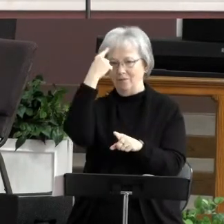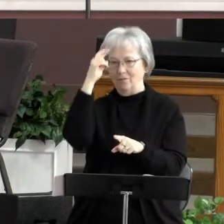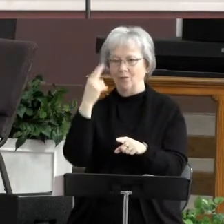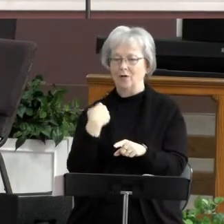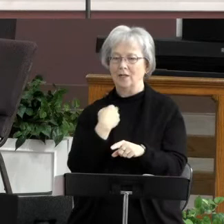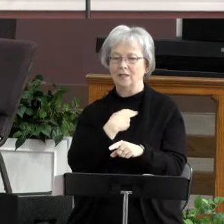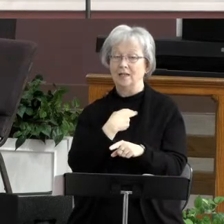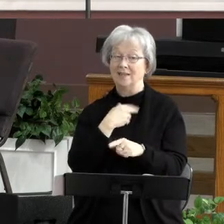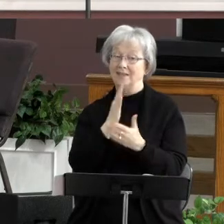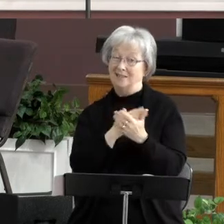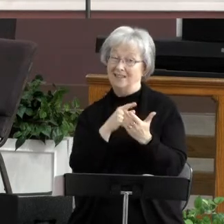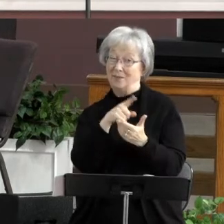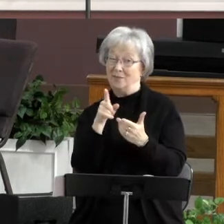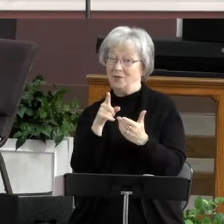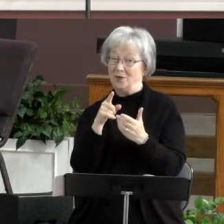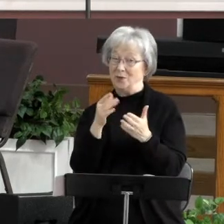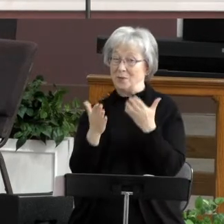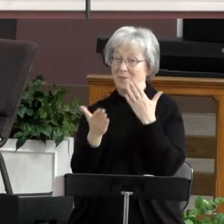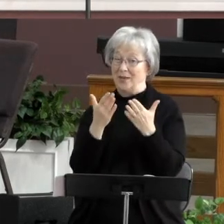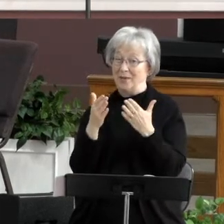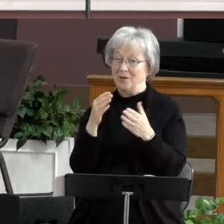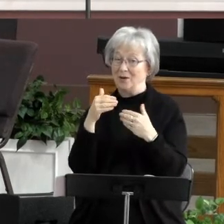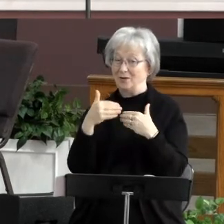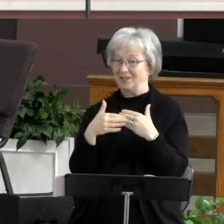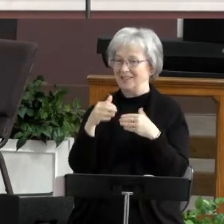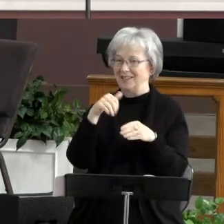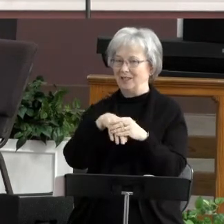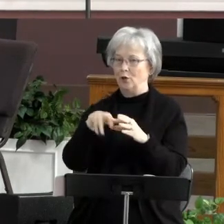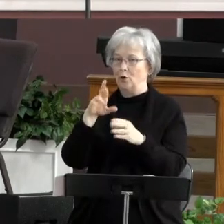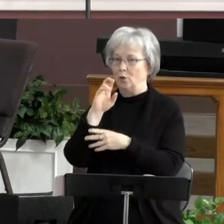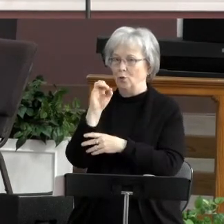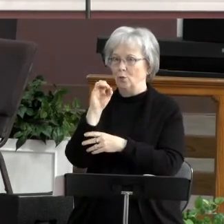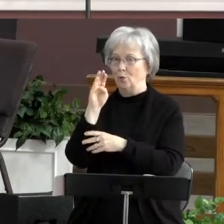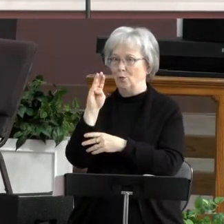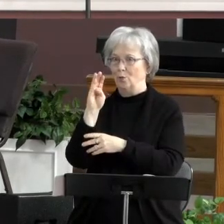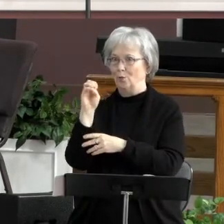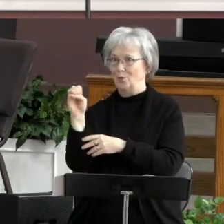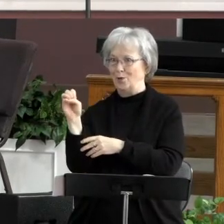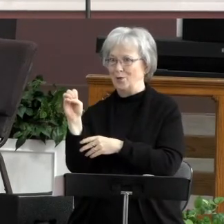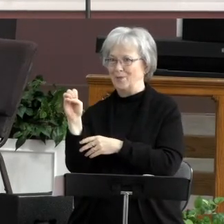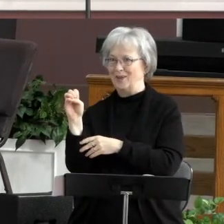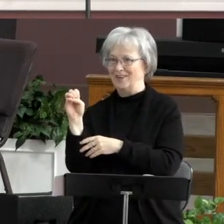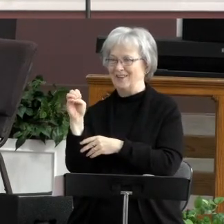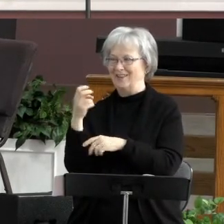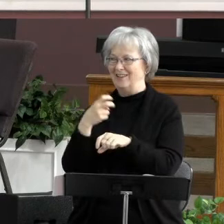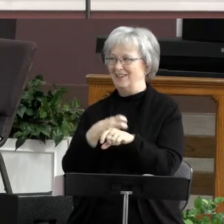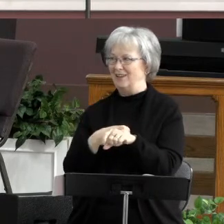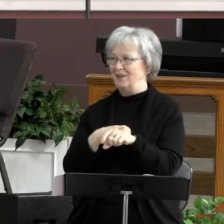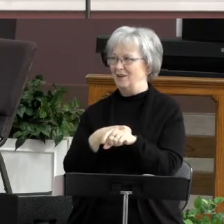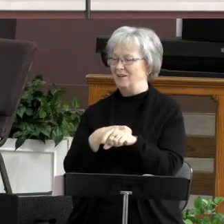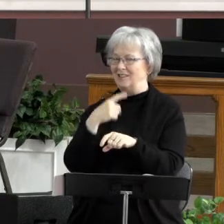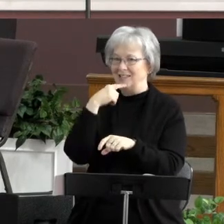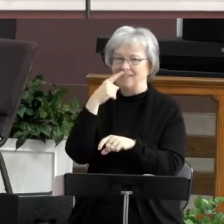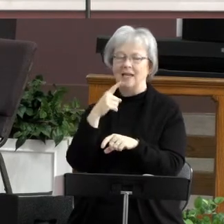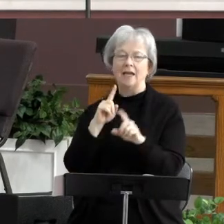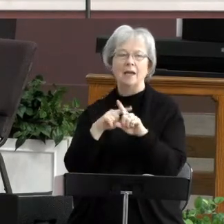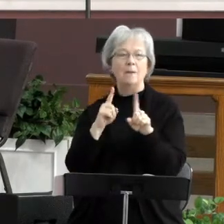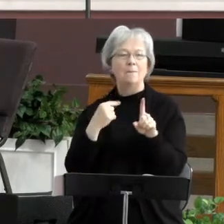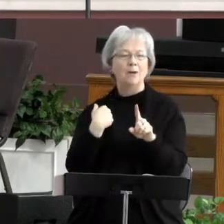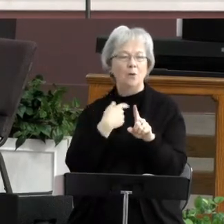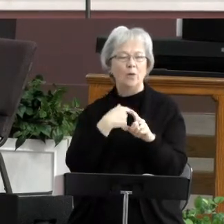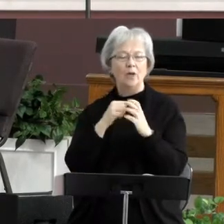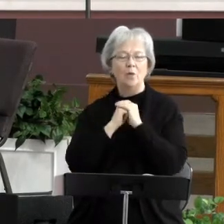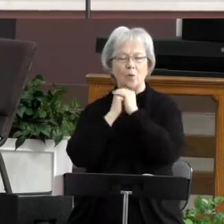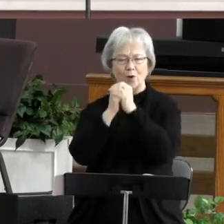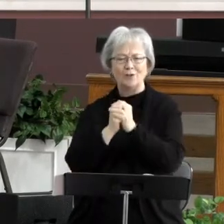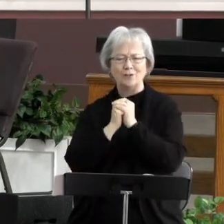Some of you may still be in your robe from this morning. Hard to say, but we worship together. We don't